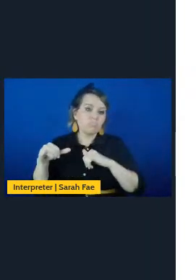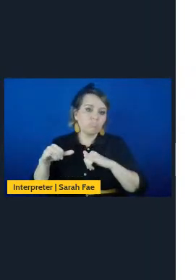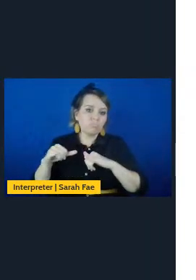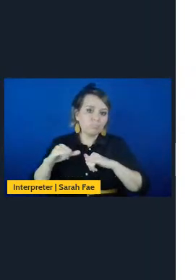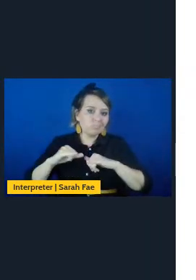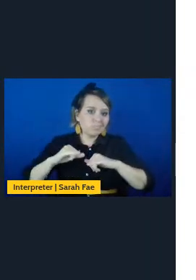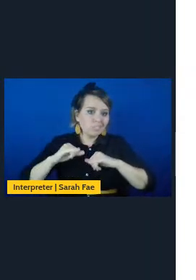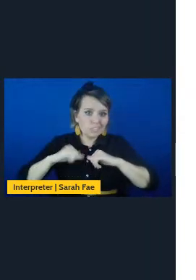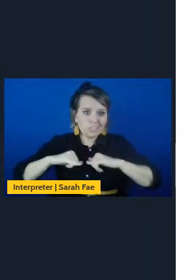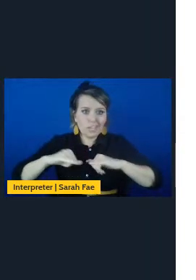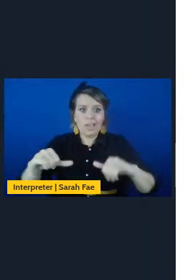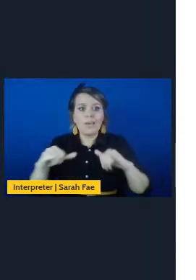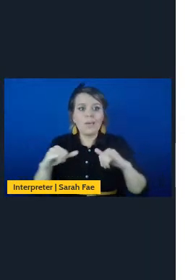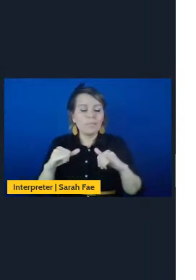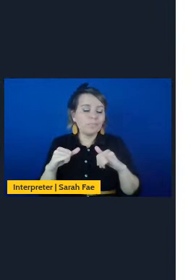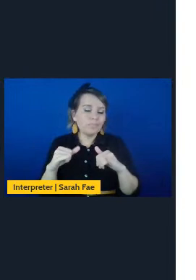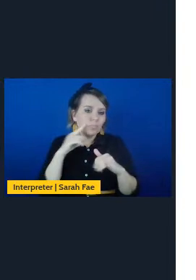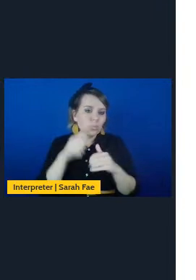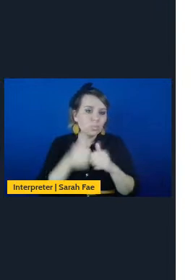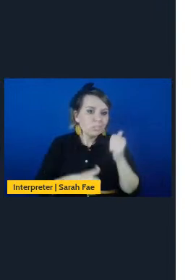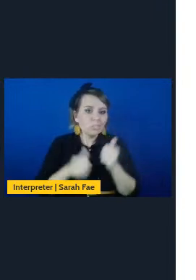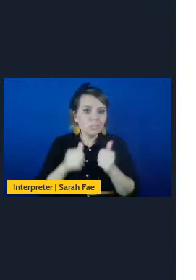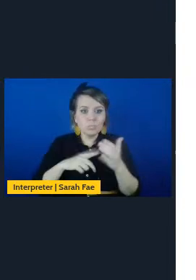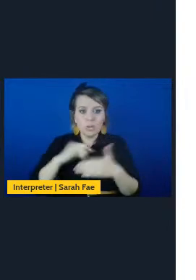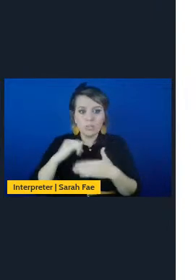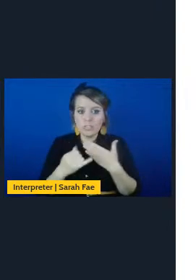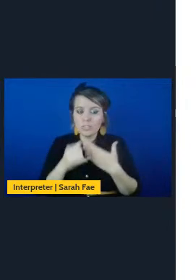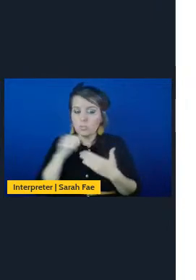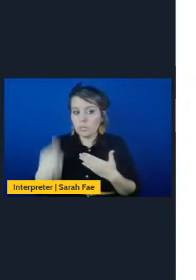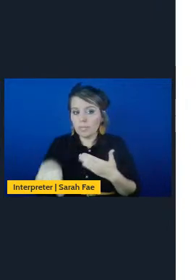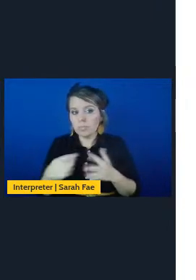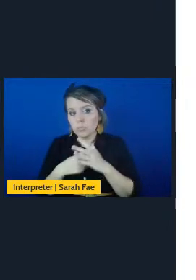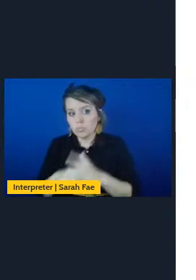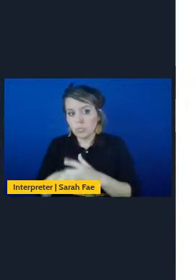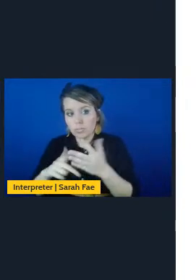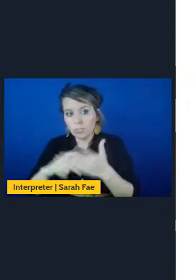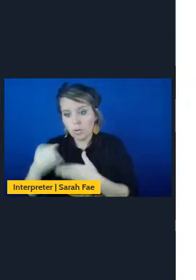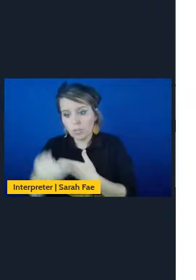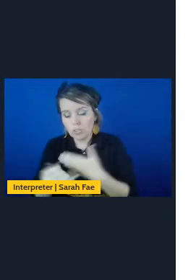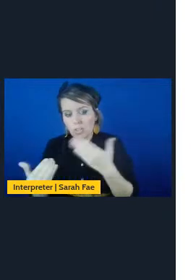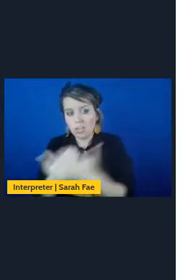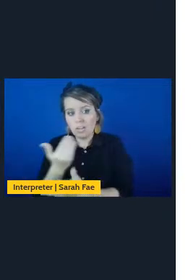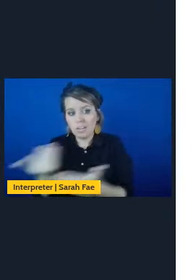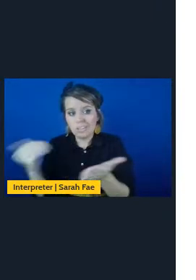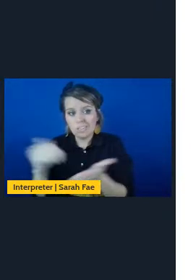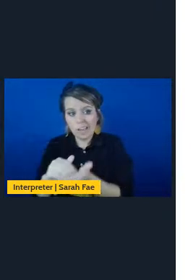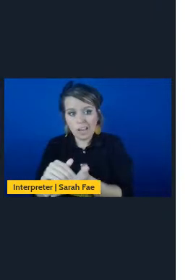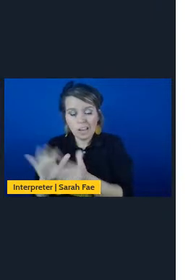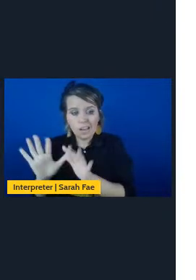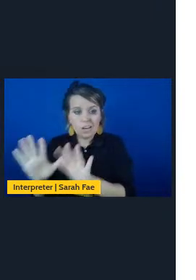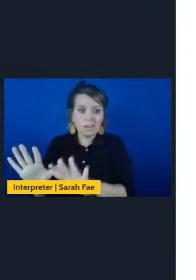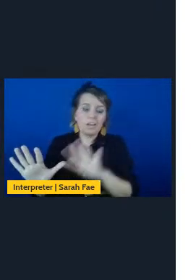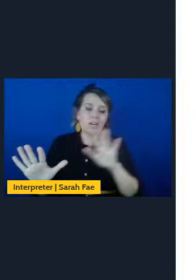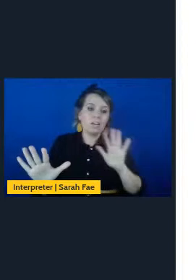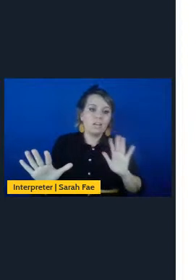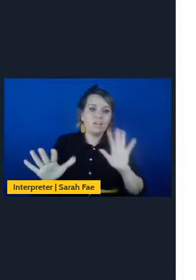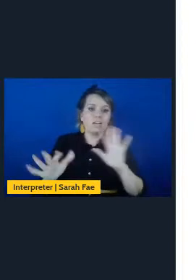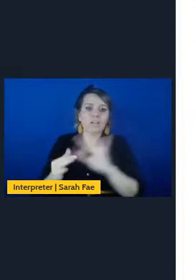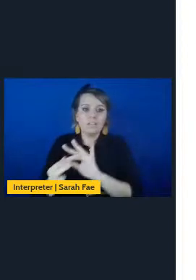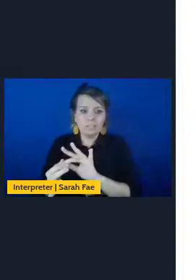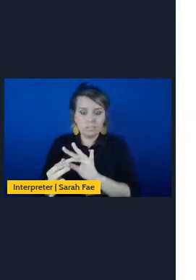project. And we don't have to start the project with solving how to set up CI/CD on